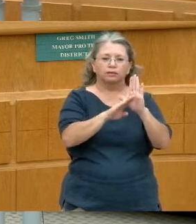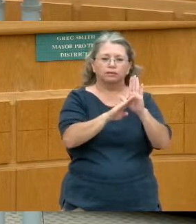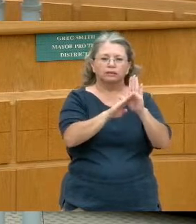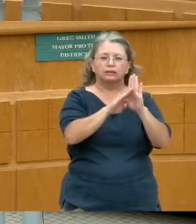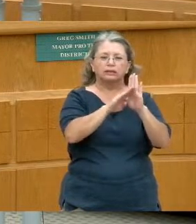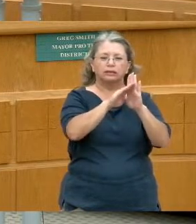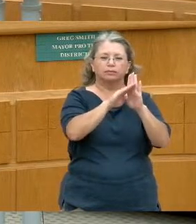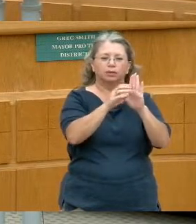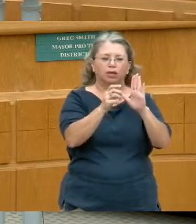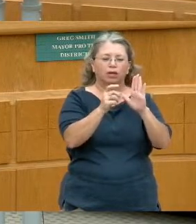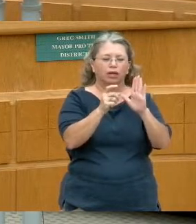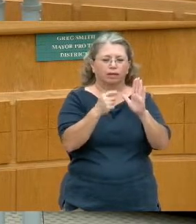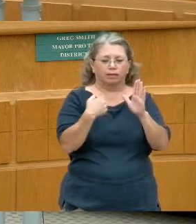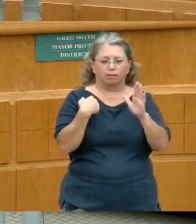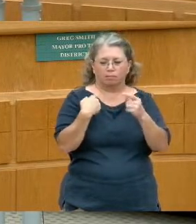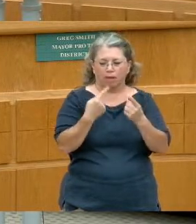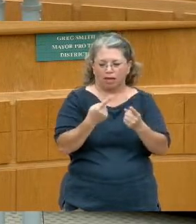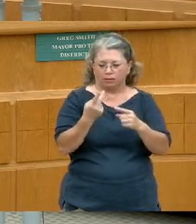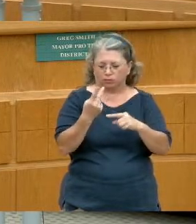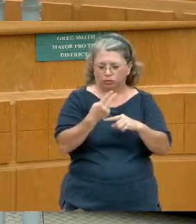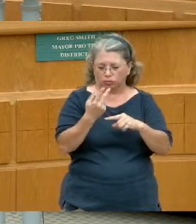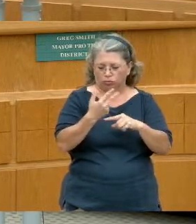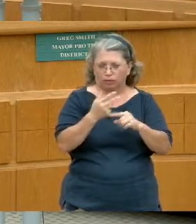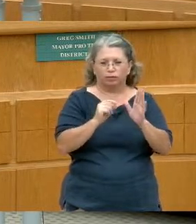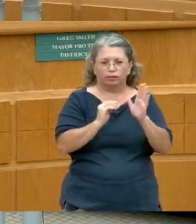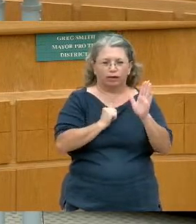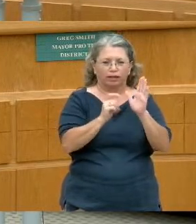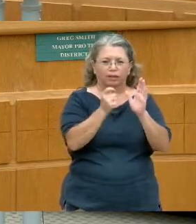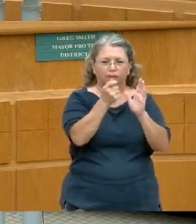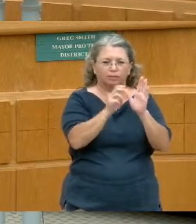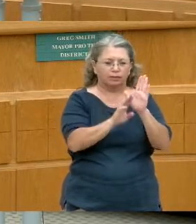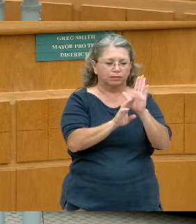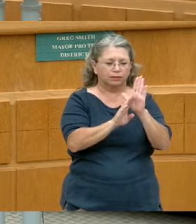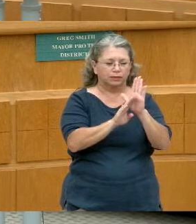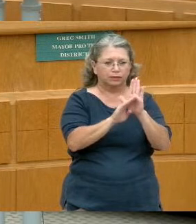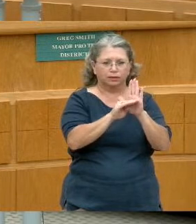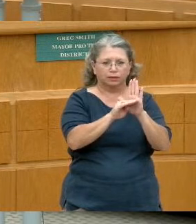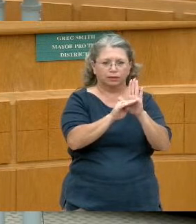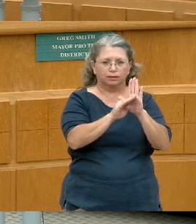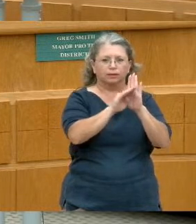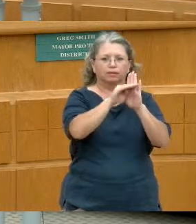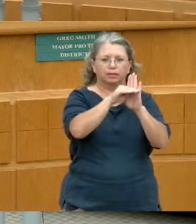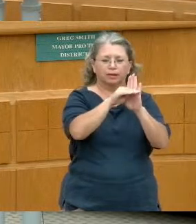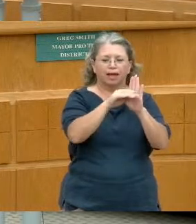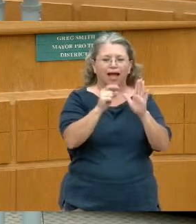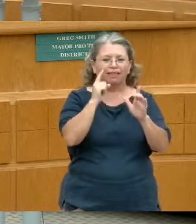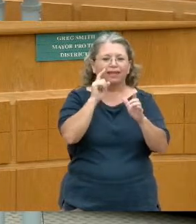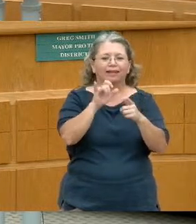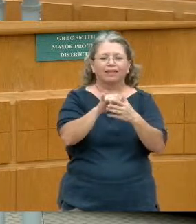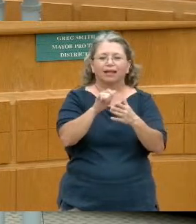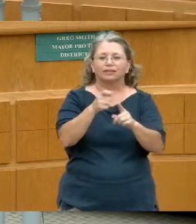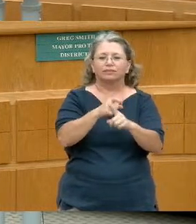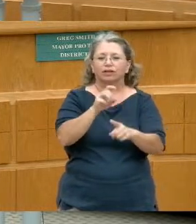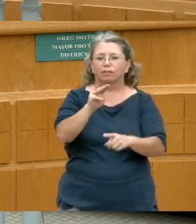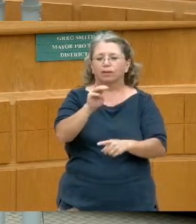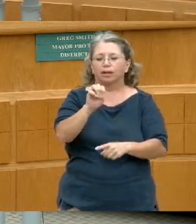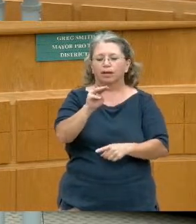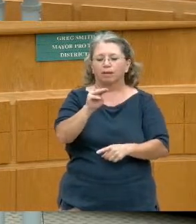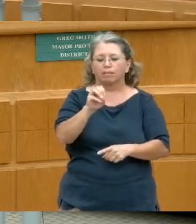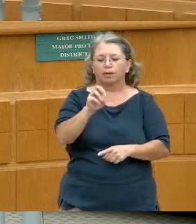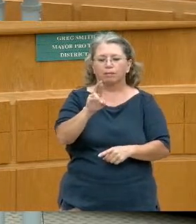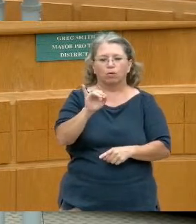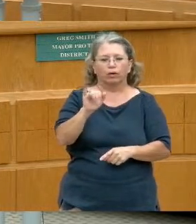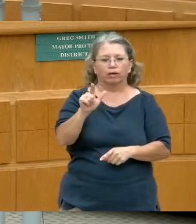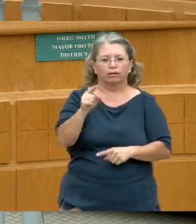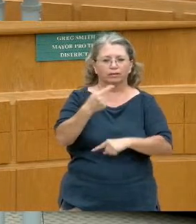little uptick in the last couple days of data that we have. I'm calling this the Memorial Day bump because we're right in the right